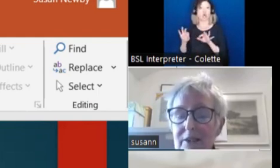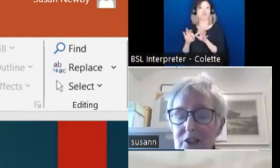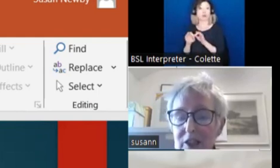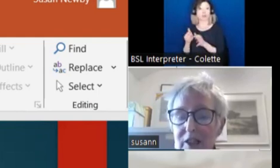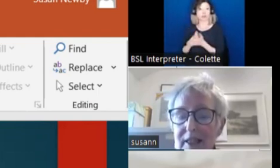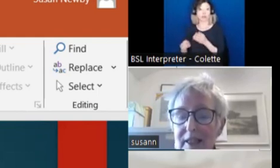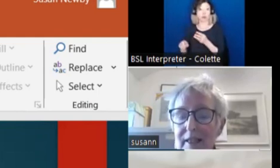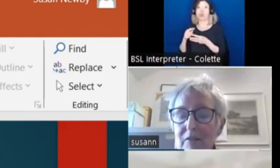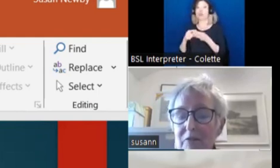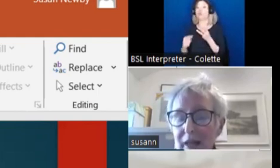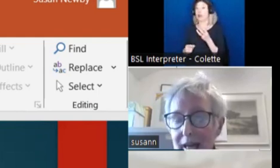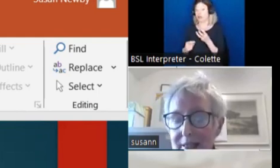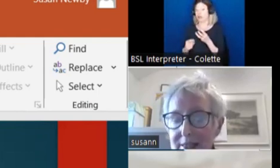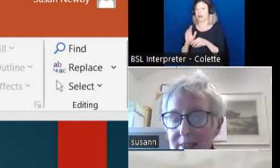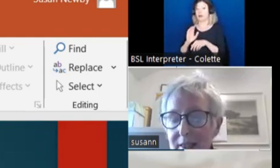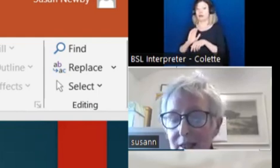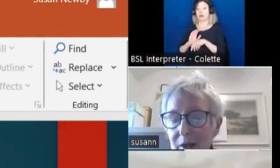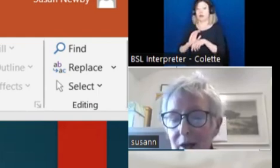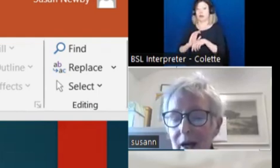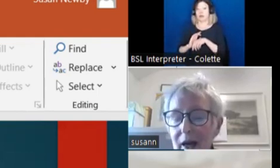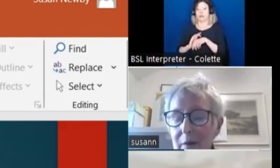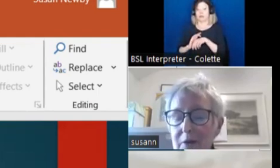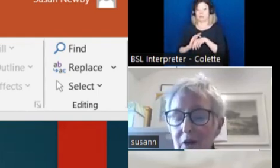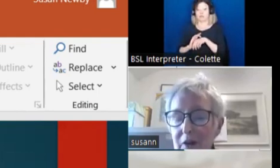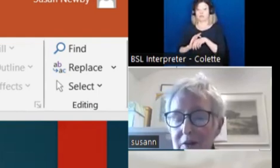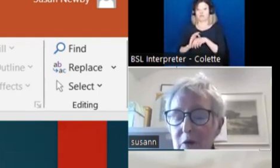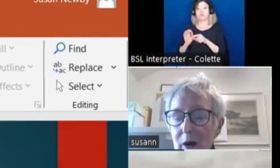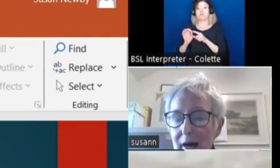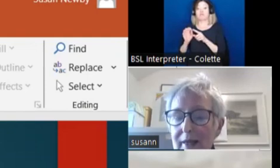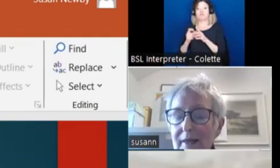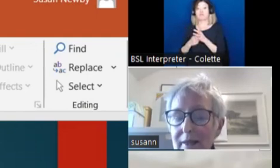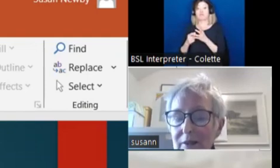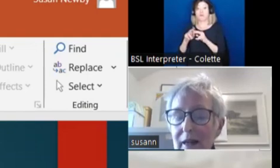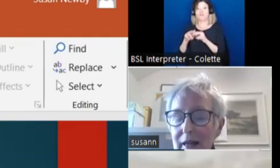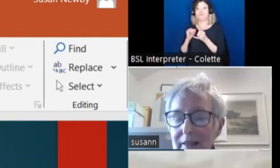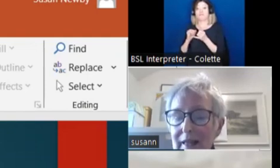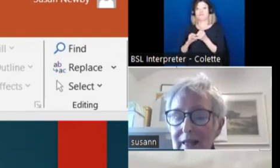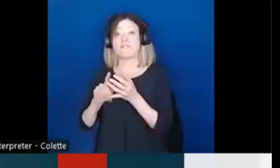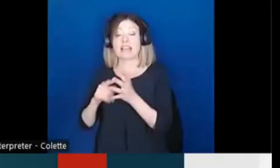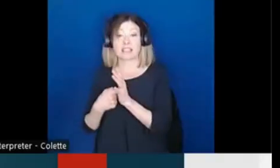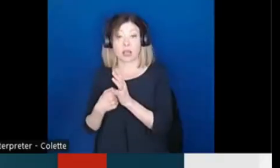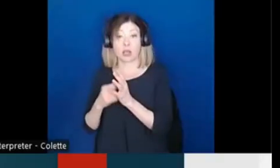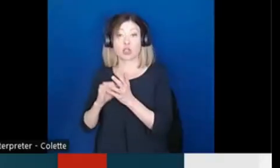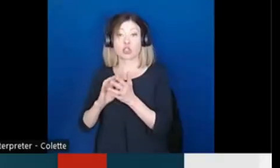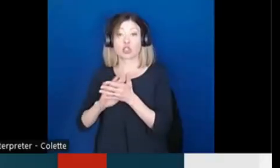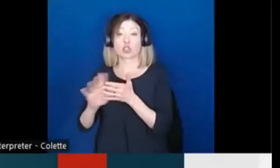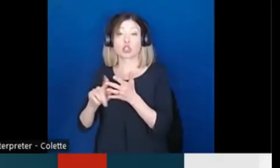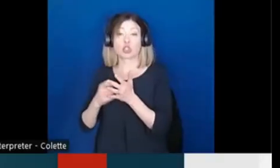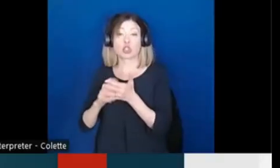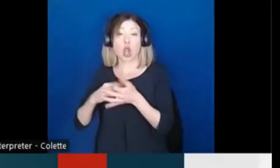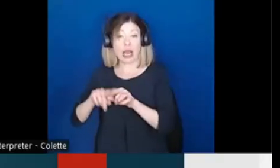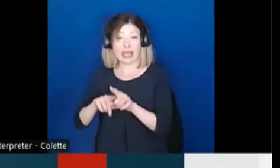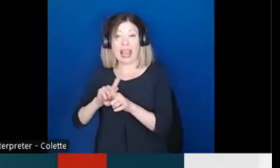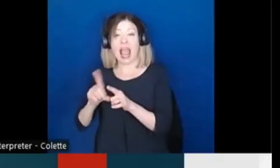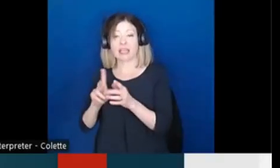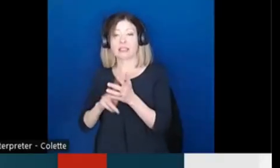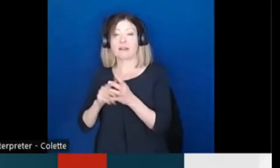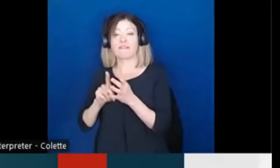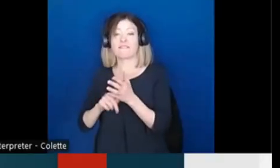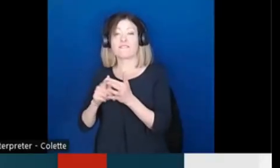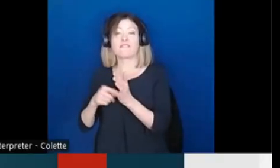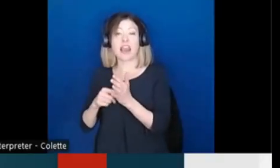Professor, Shirley, and Villette. None of them quite have had the same impact as Jane